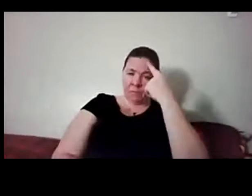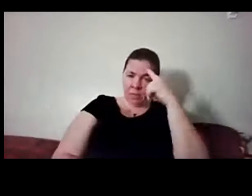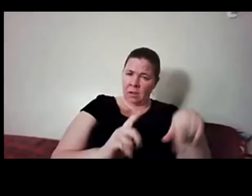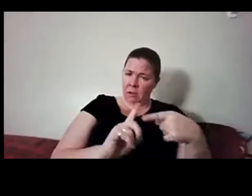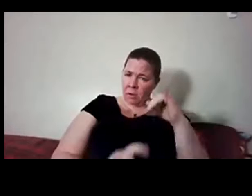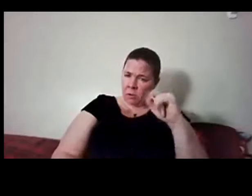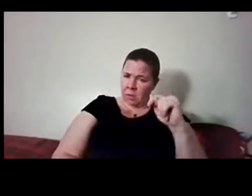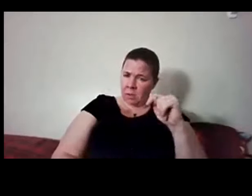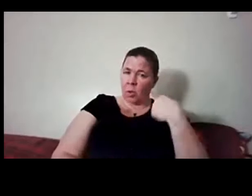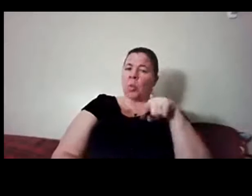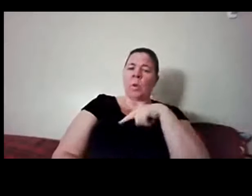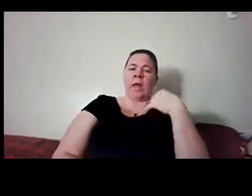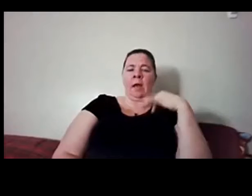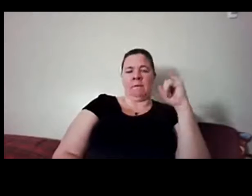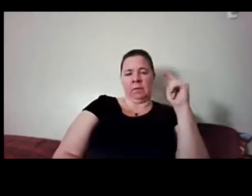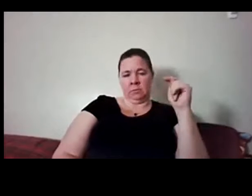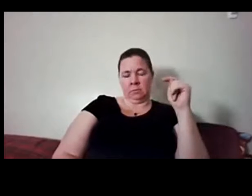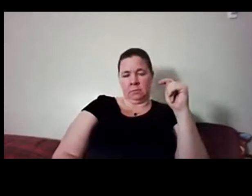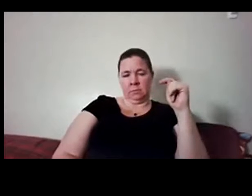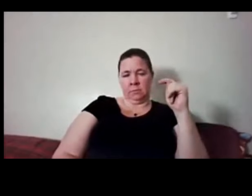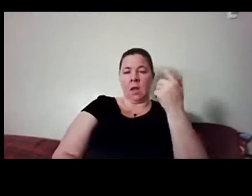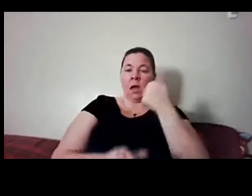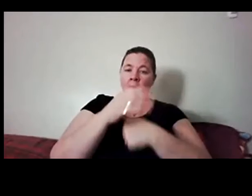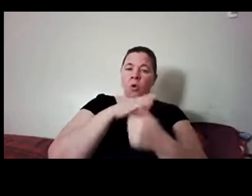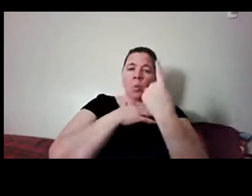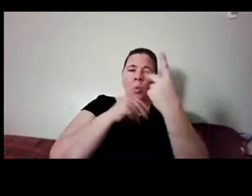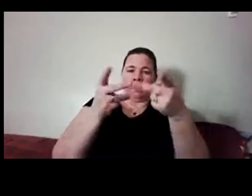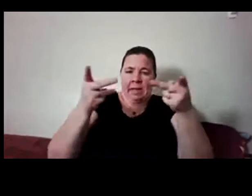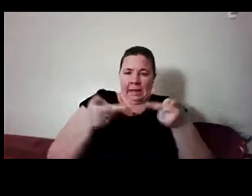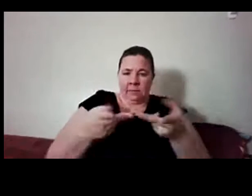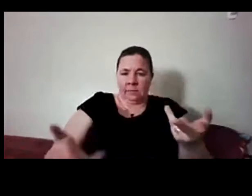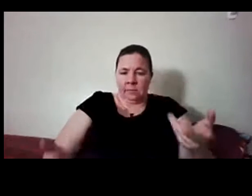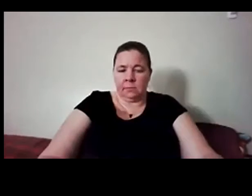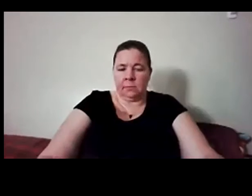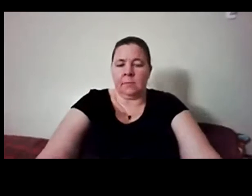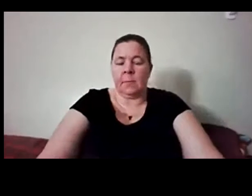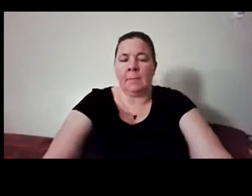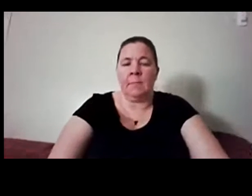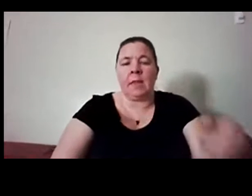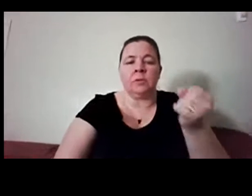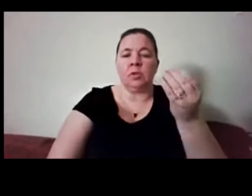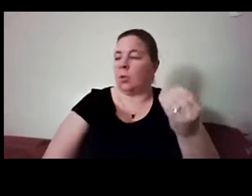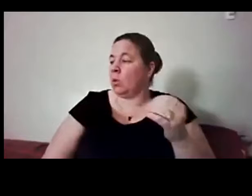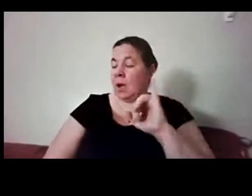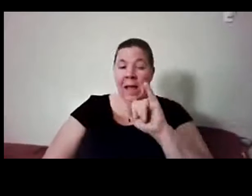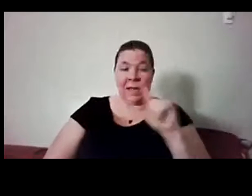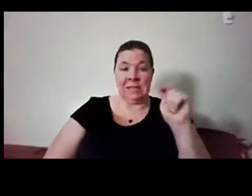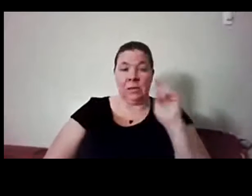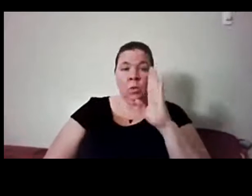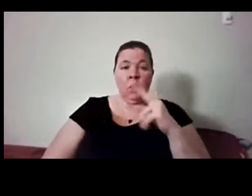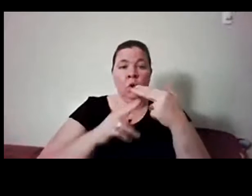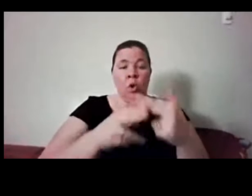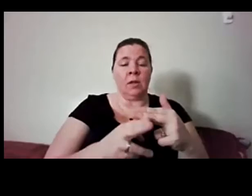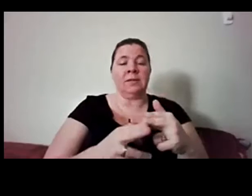it, we got it under one umbrella. Okay? So in IT, we'll call it